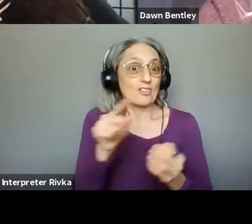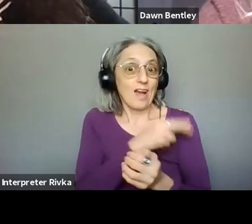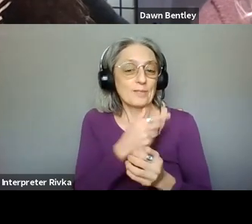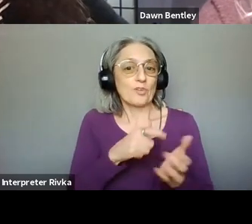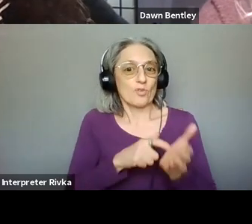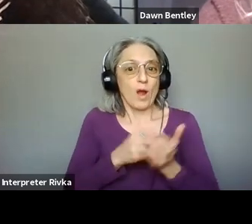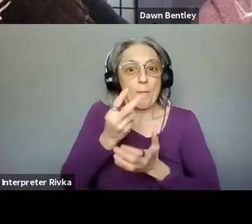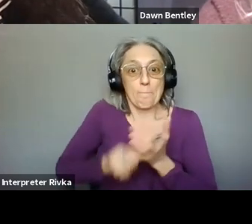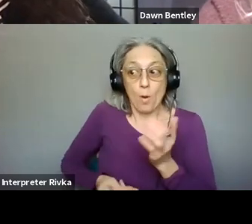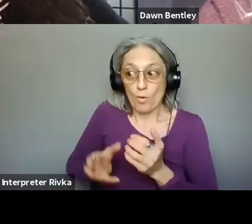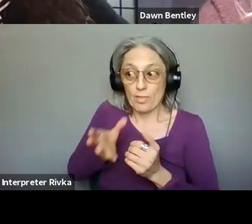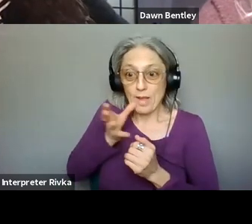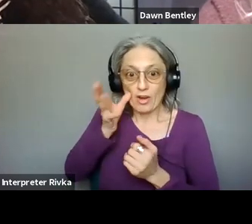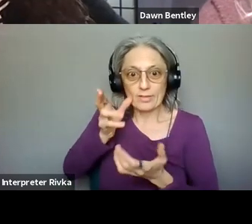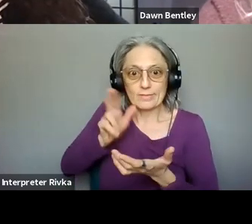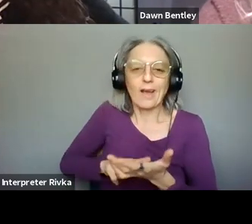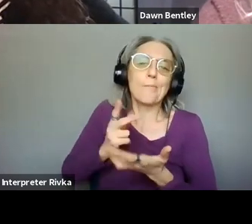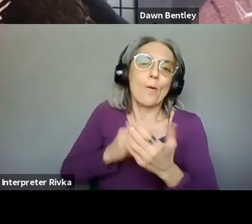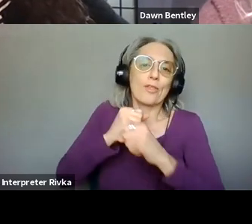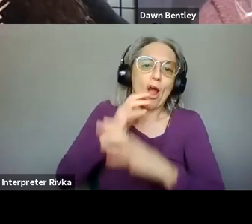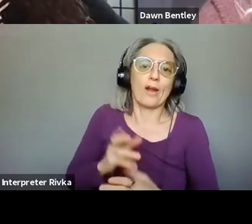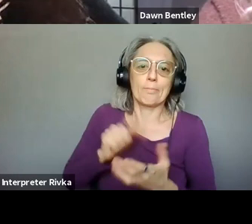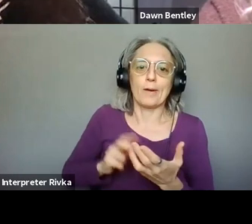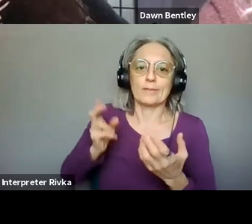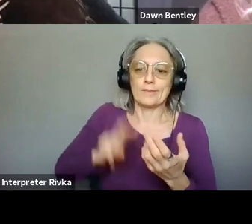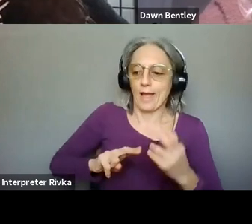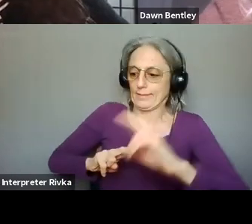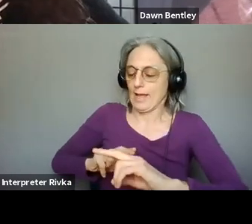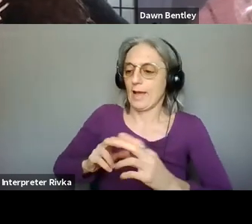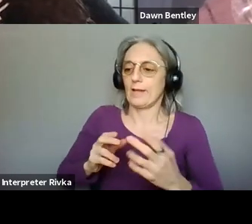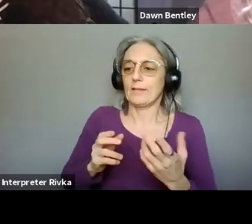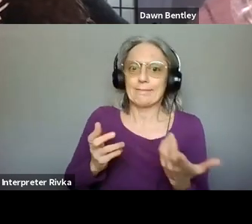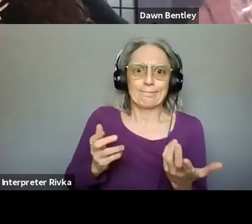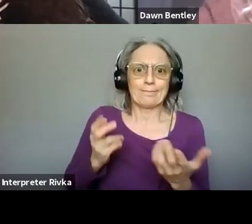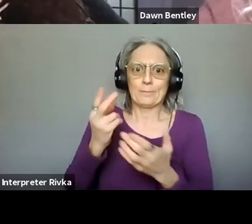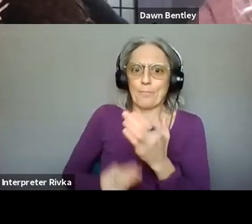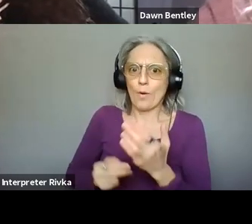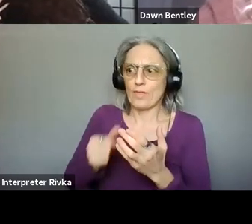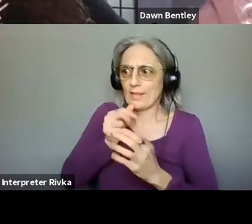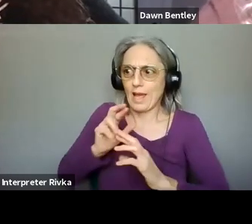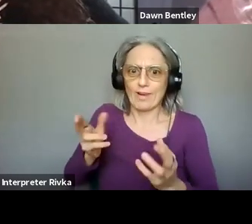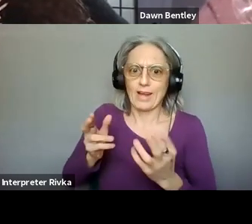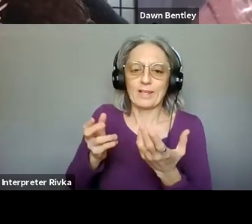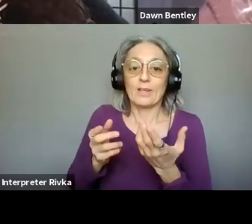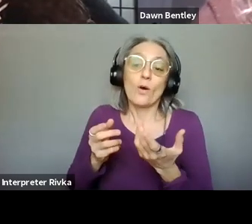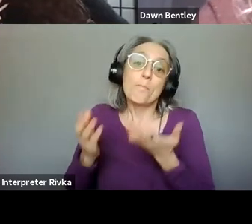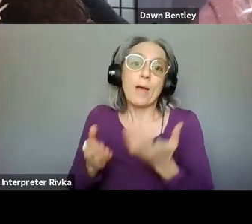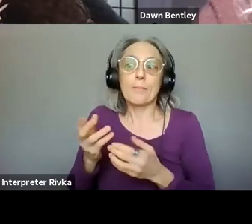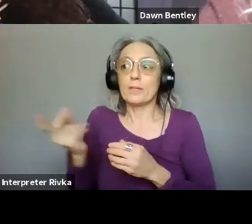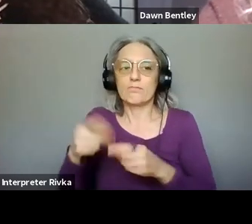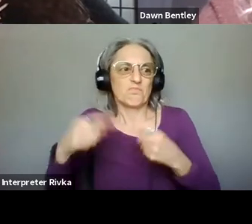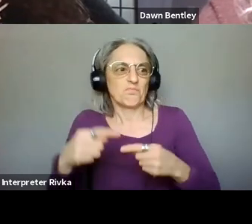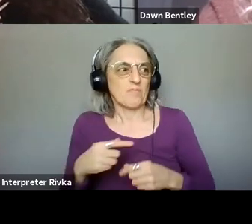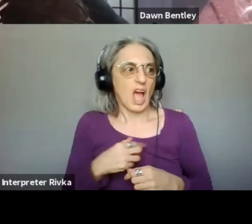one is not available. And so they say, we're not, there are two guardians, we want both of them to sign. We're not going to do it. So that's the